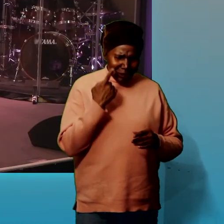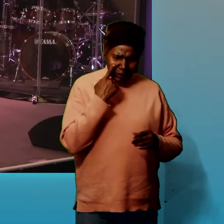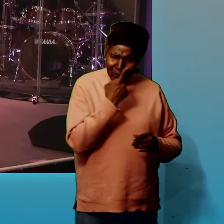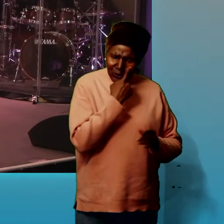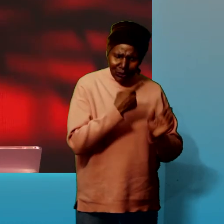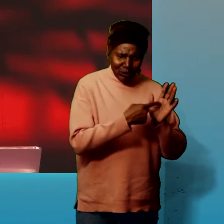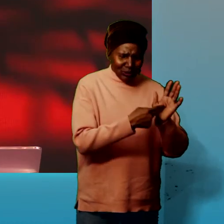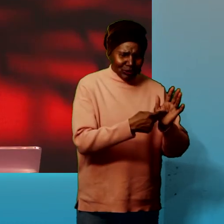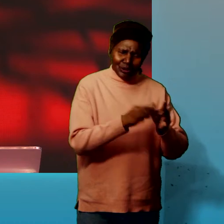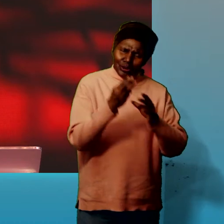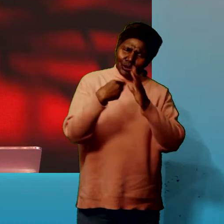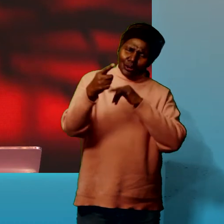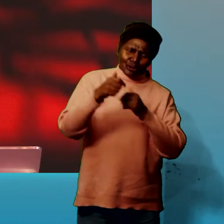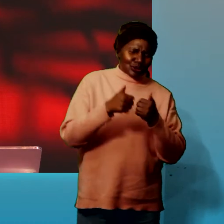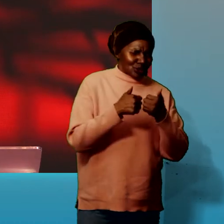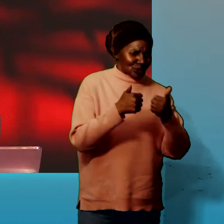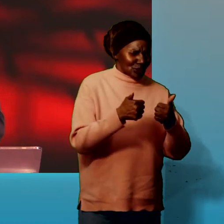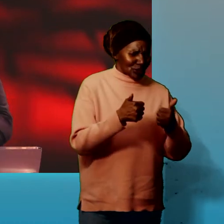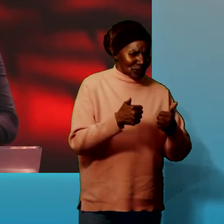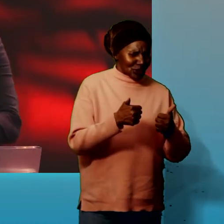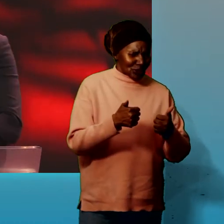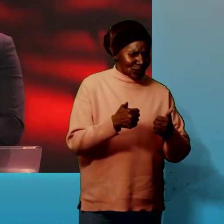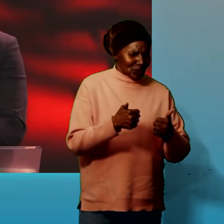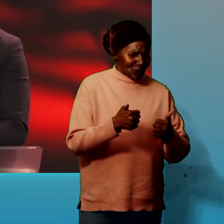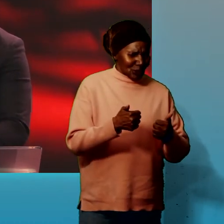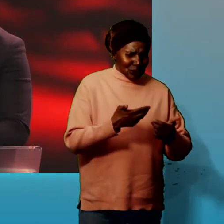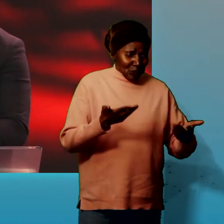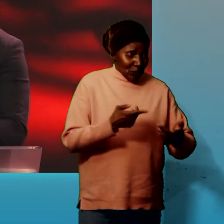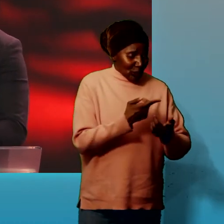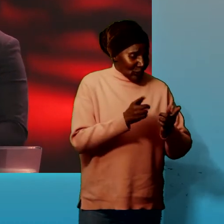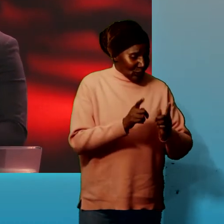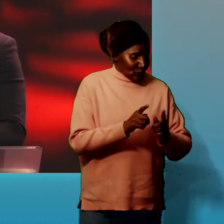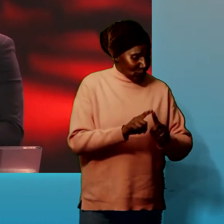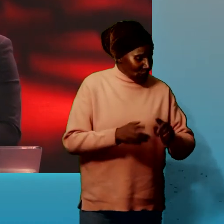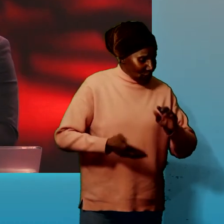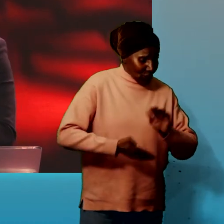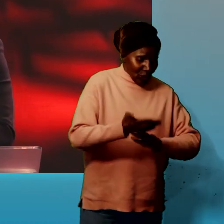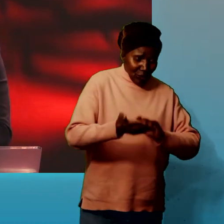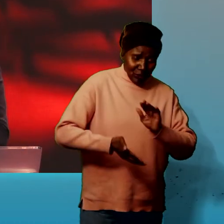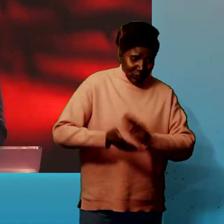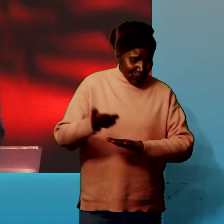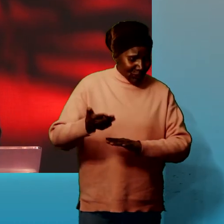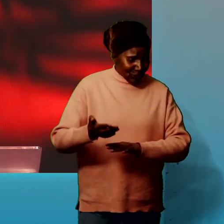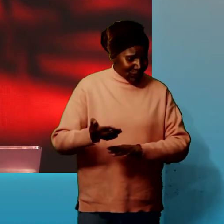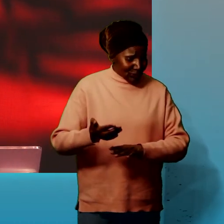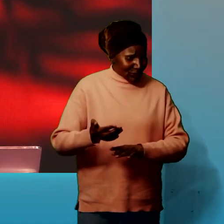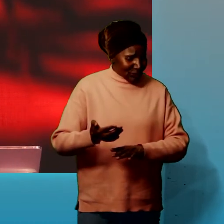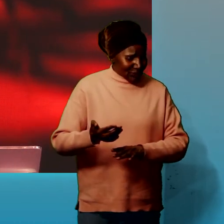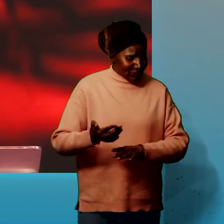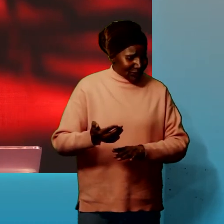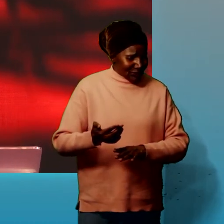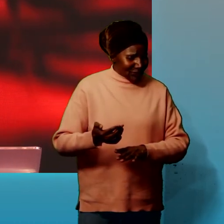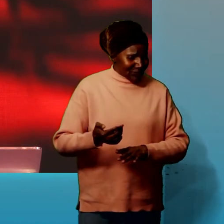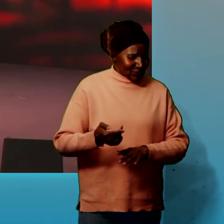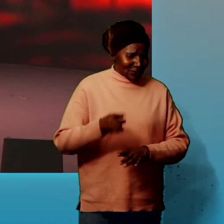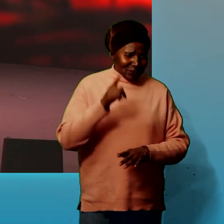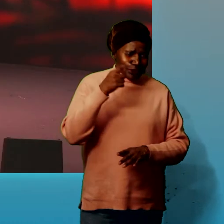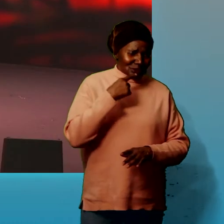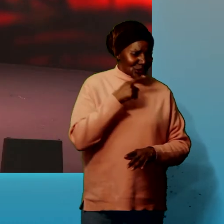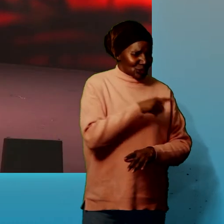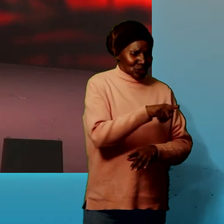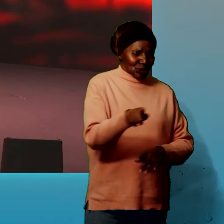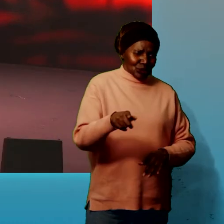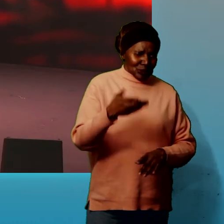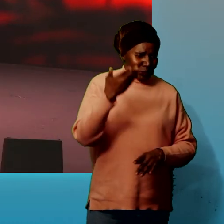goodness everywhere you place the soles of your feet. And he calls you son, daughter, and he's